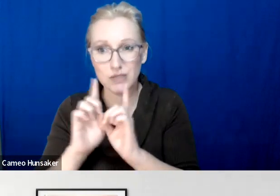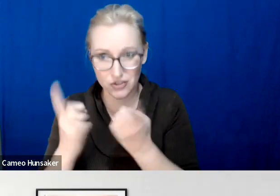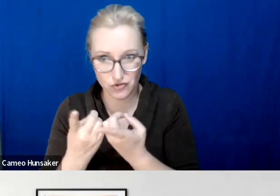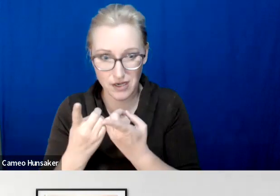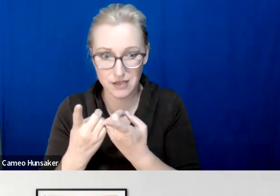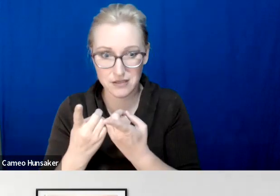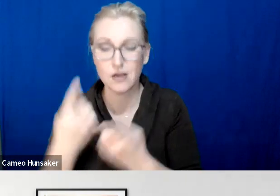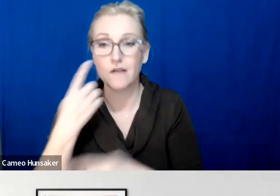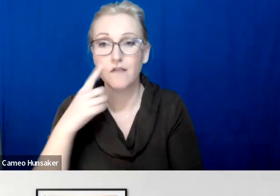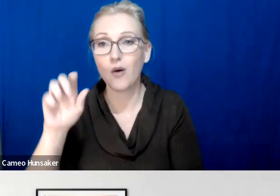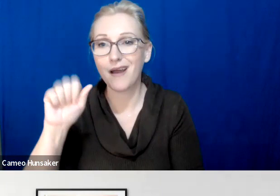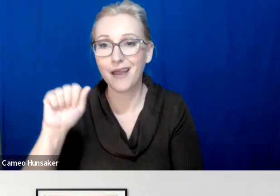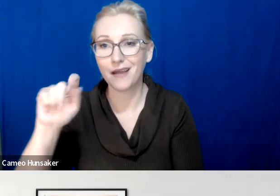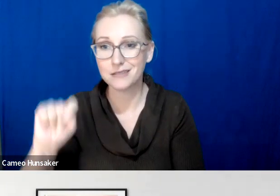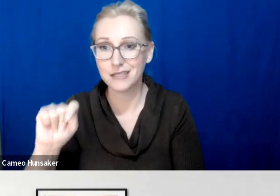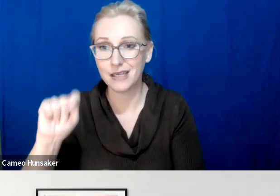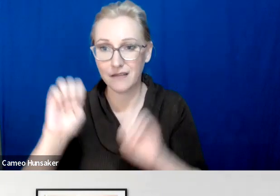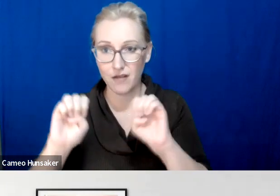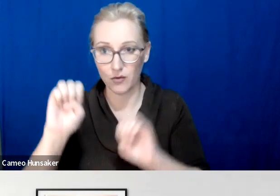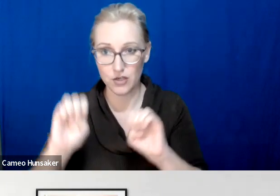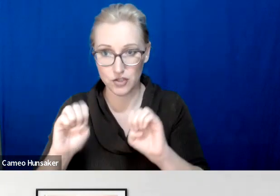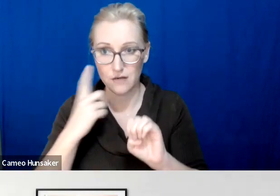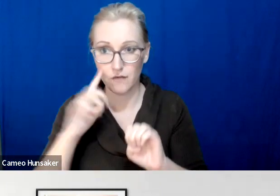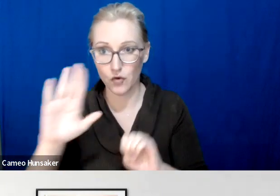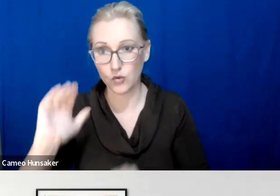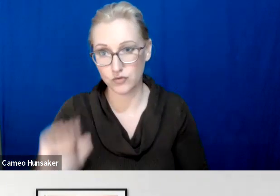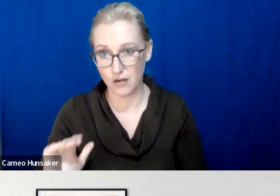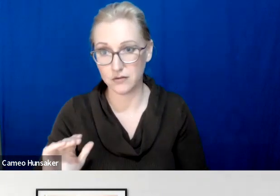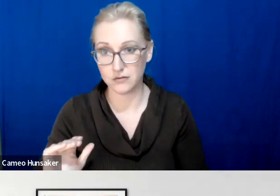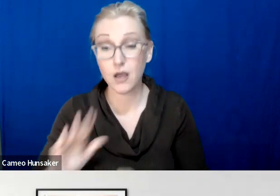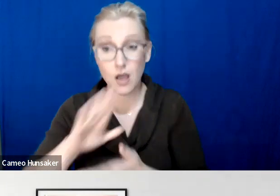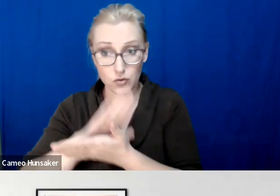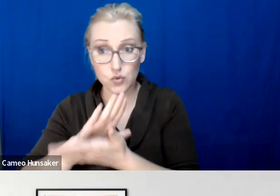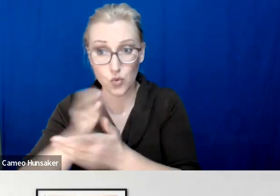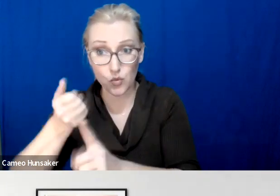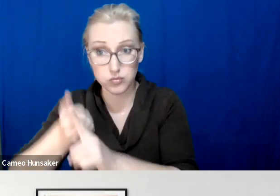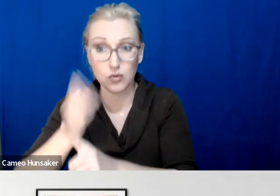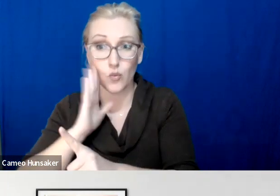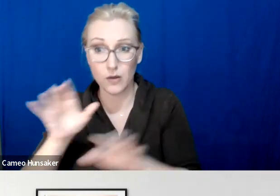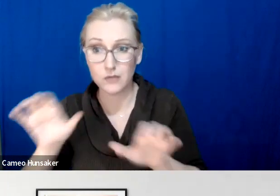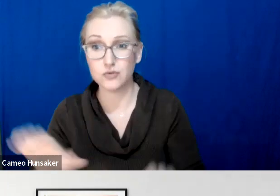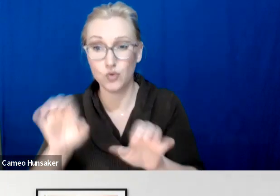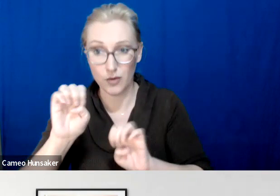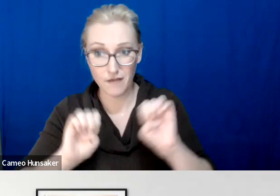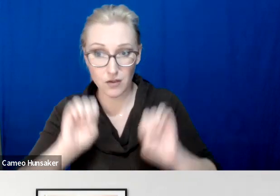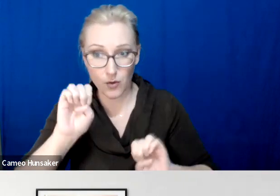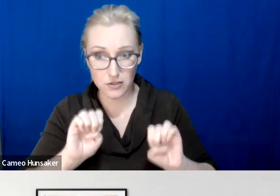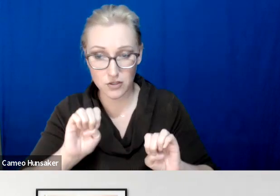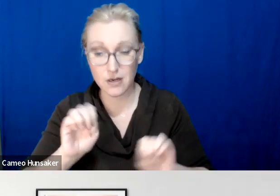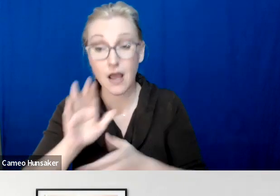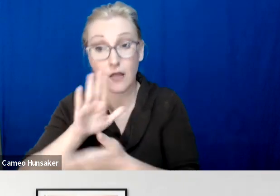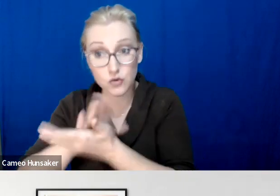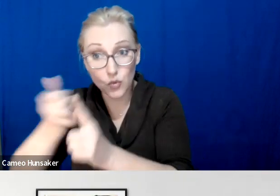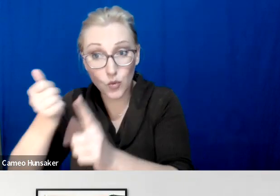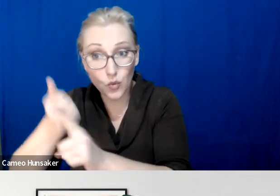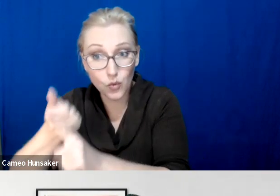an AT evaluation for your child. And that way the school will actually conduct that evaluation and determine whether